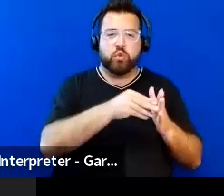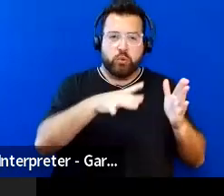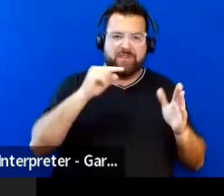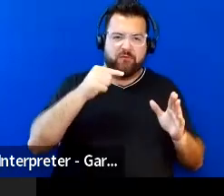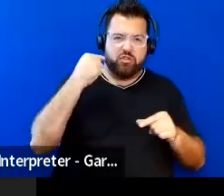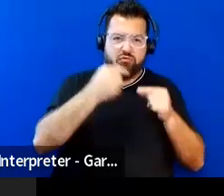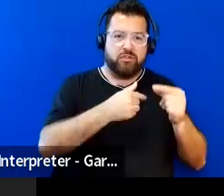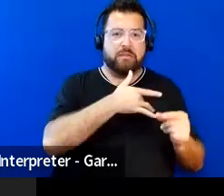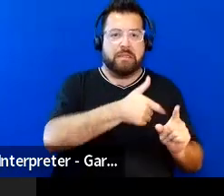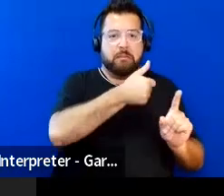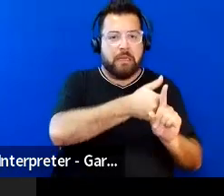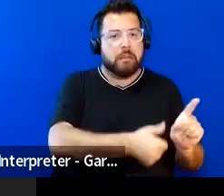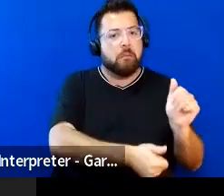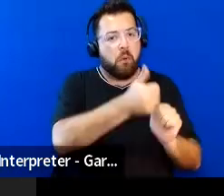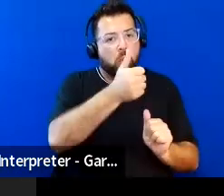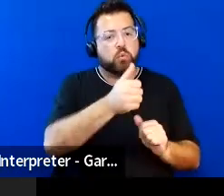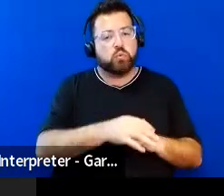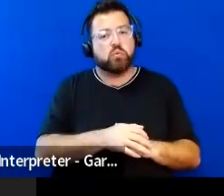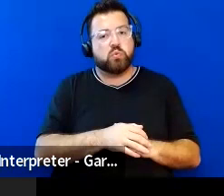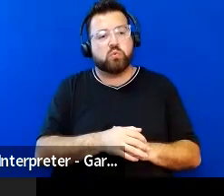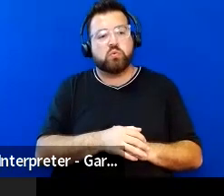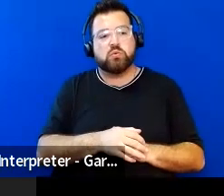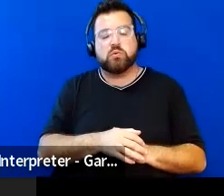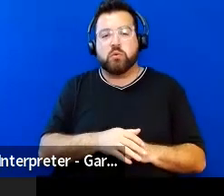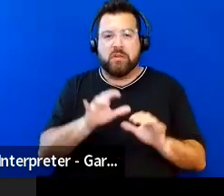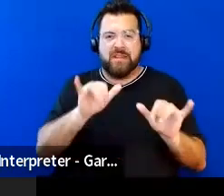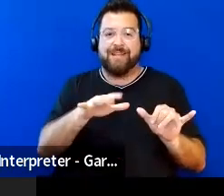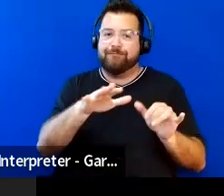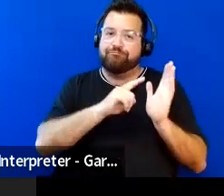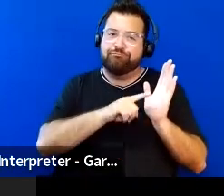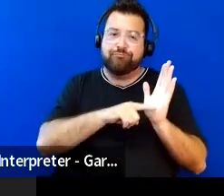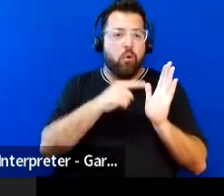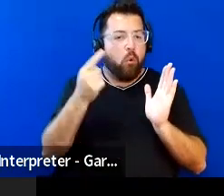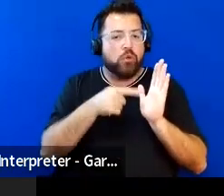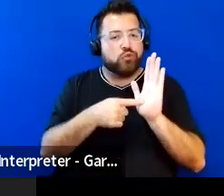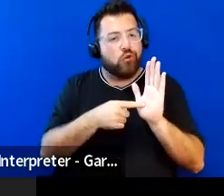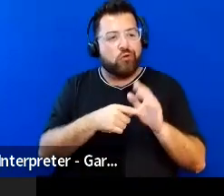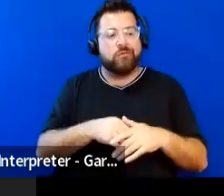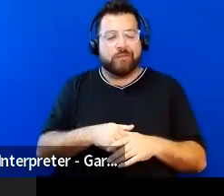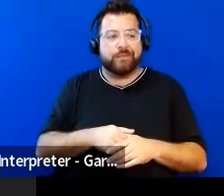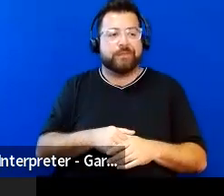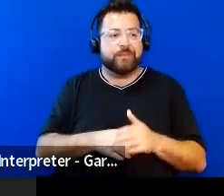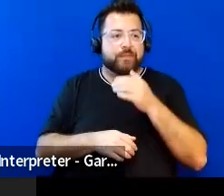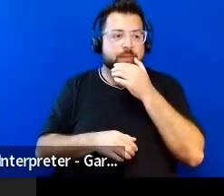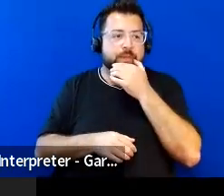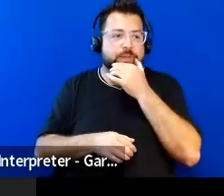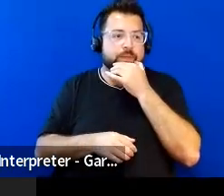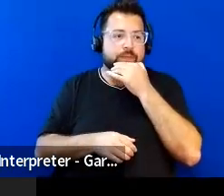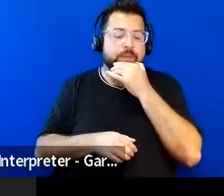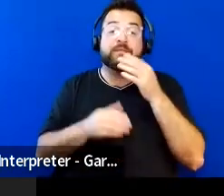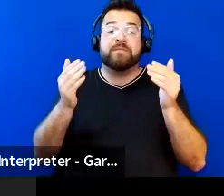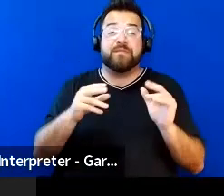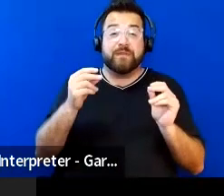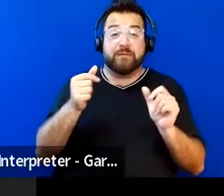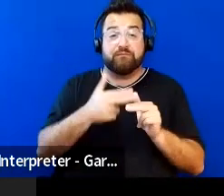so that's what all these studies show time and time again. Okay, I just want to really quickly show